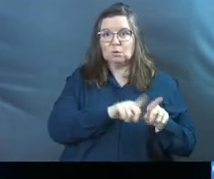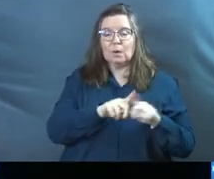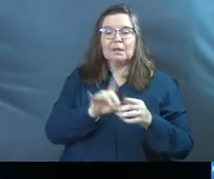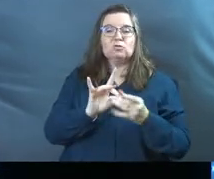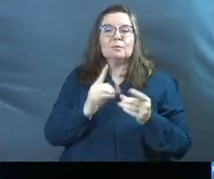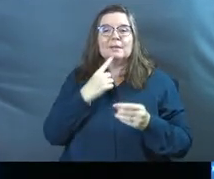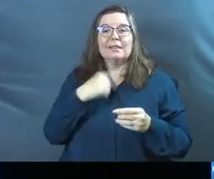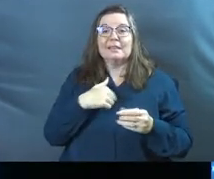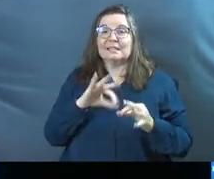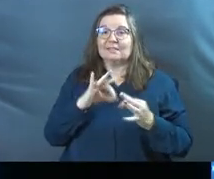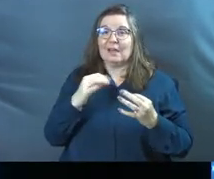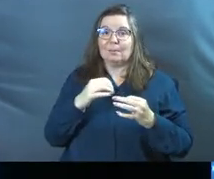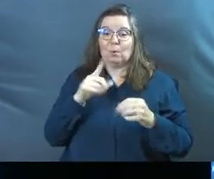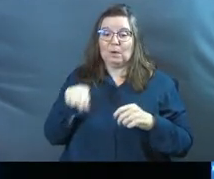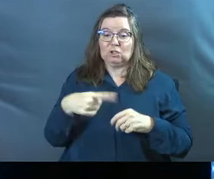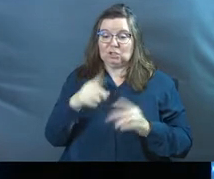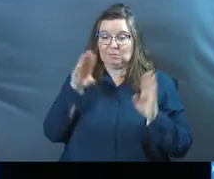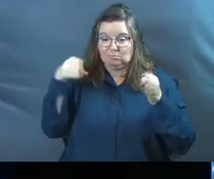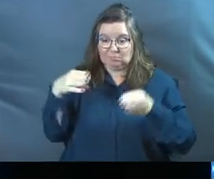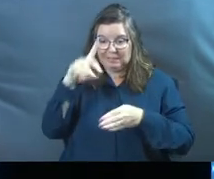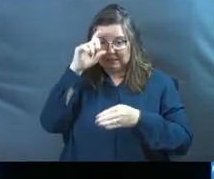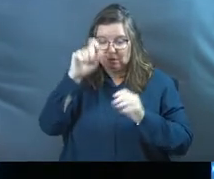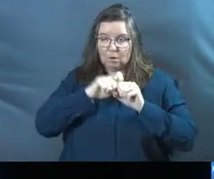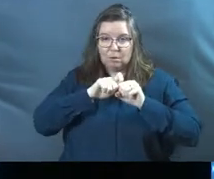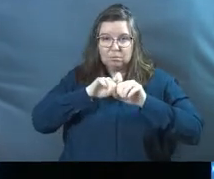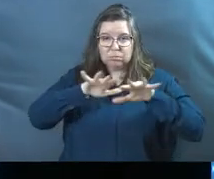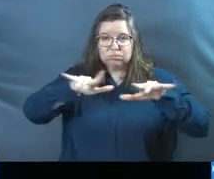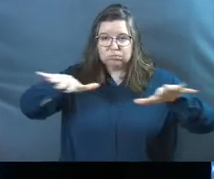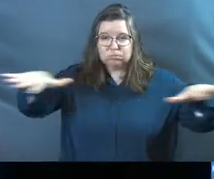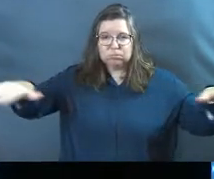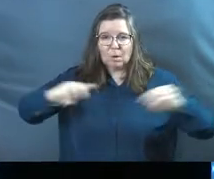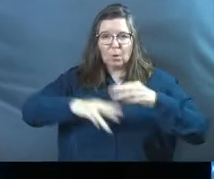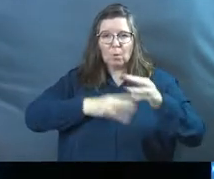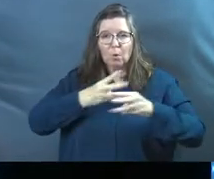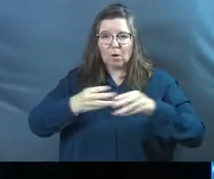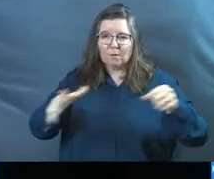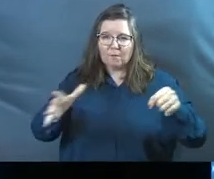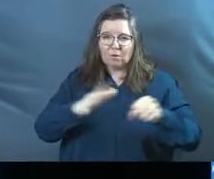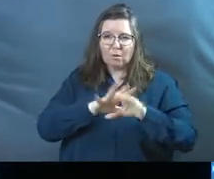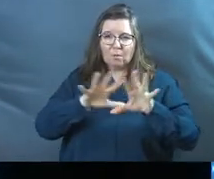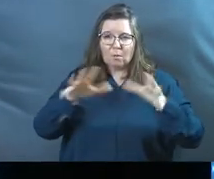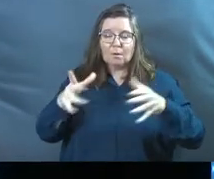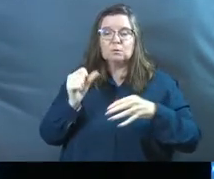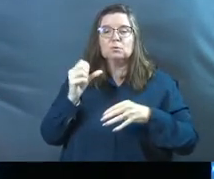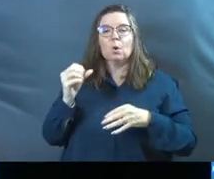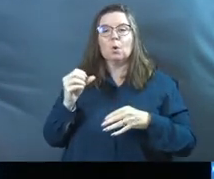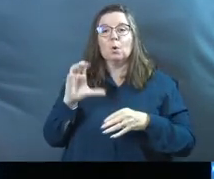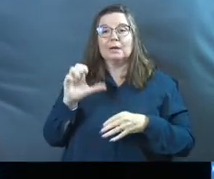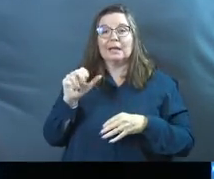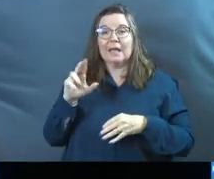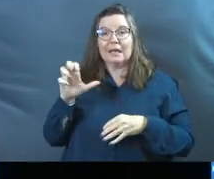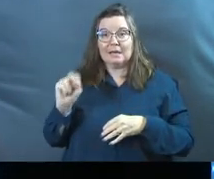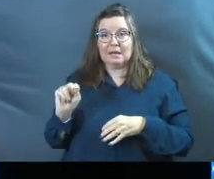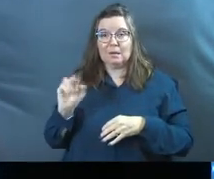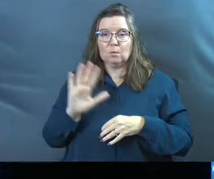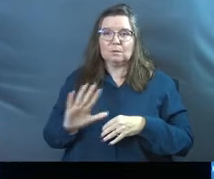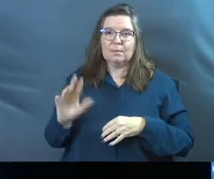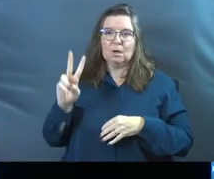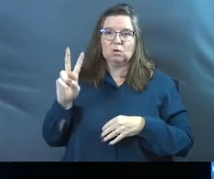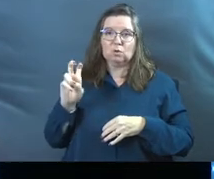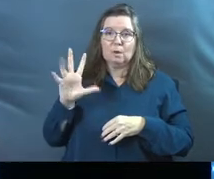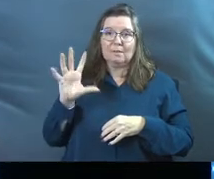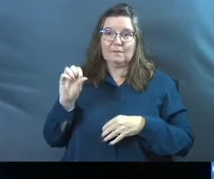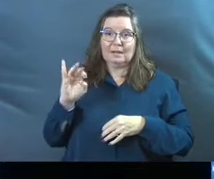just telling us that this famine wasn't just in Egypt, it was in the entire ancient world. And so Canaan, which is about